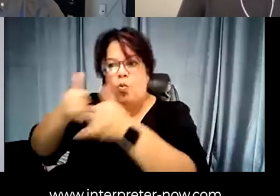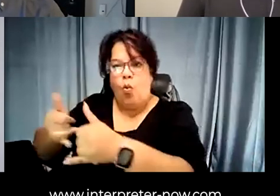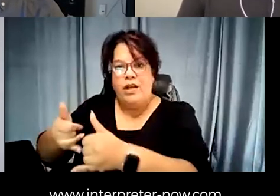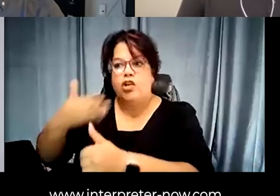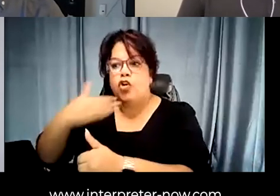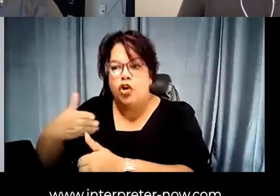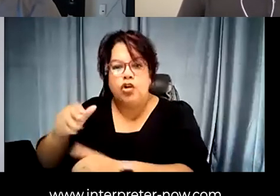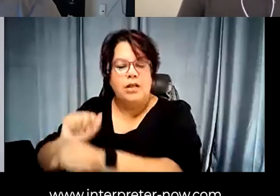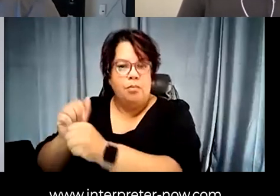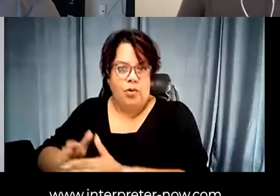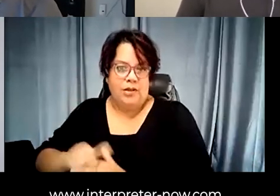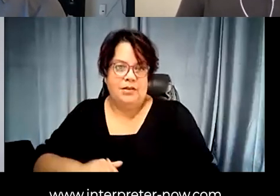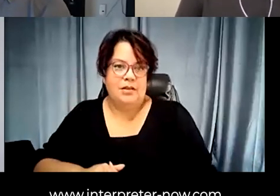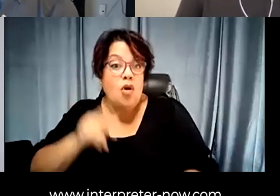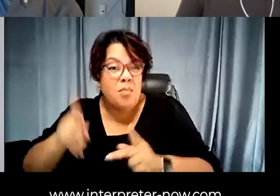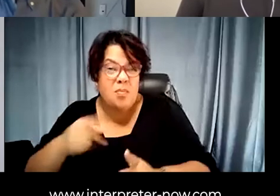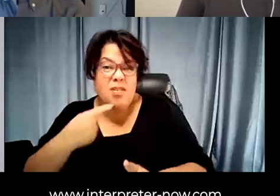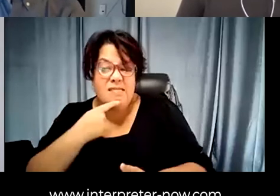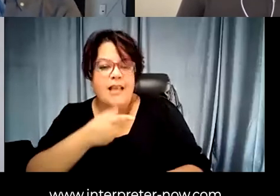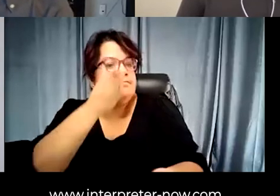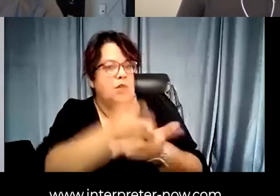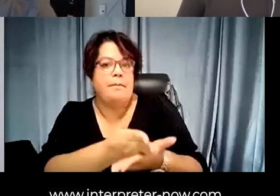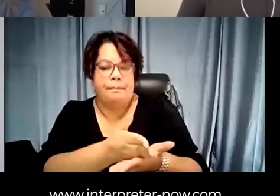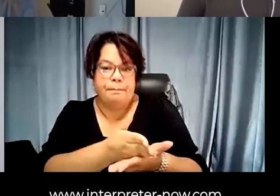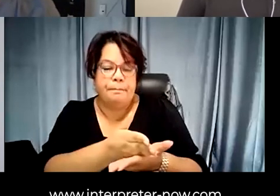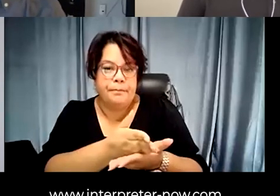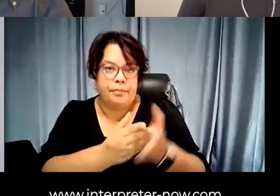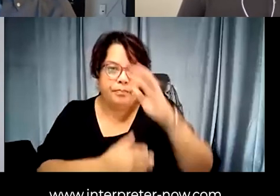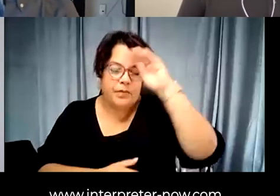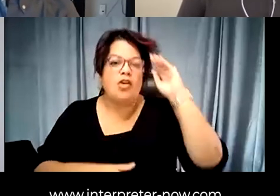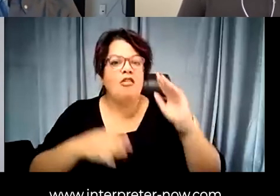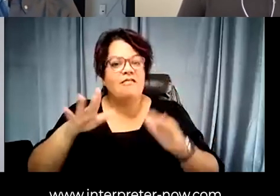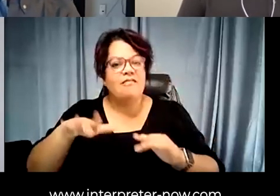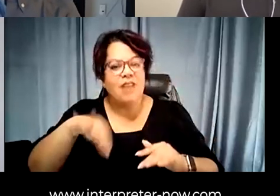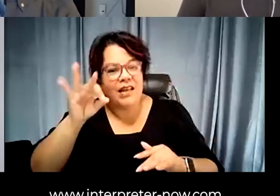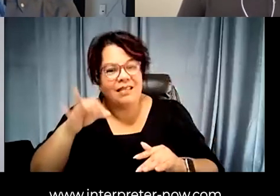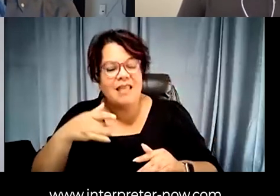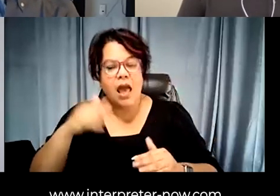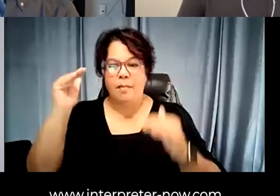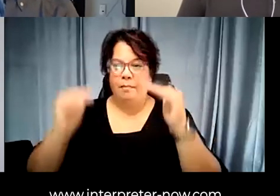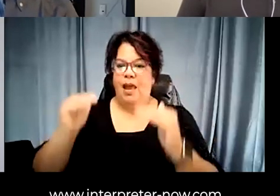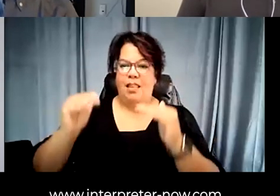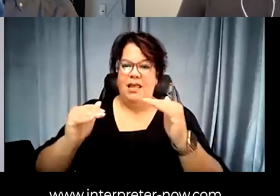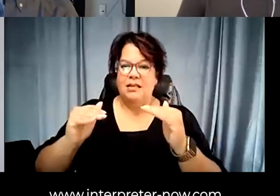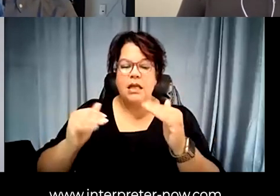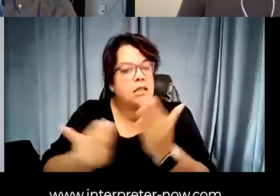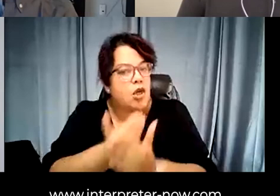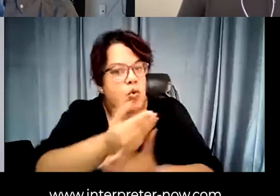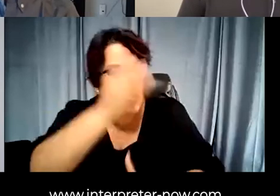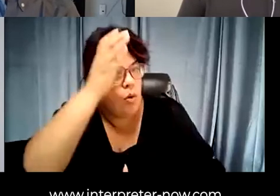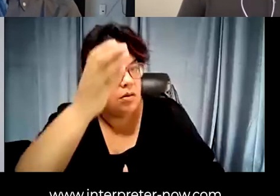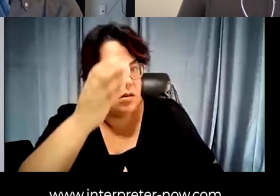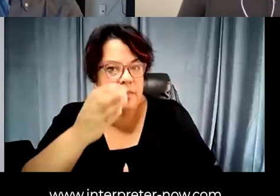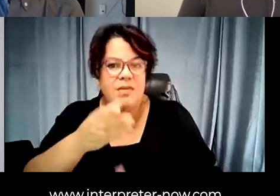people are calling your bluff and saying no. So finding that happy balance, it is new. It is uncomfortable, but it will make a world